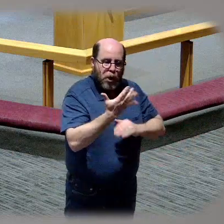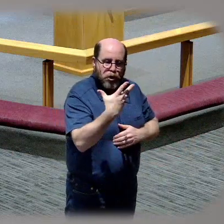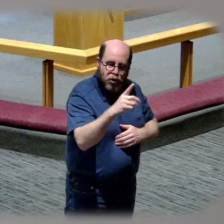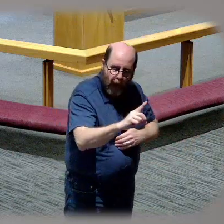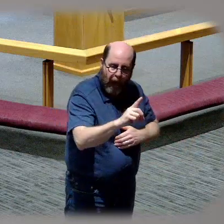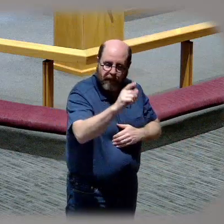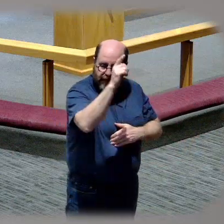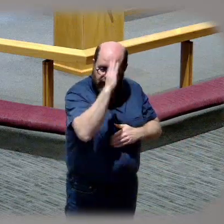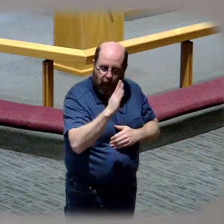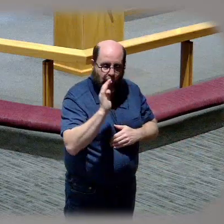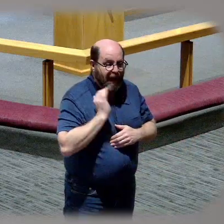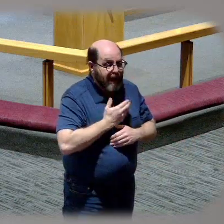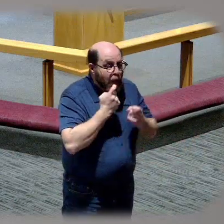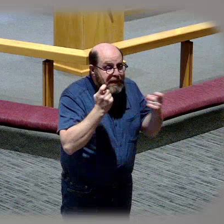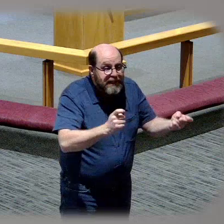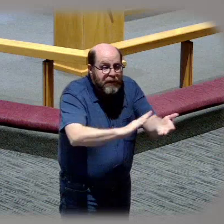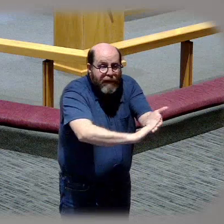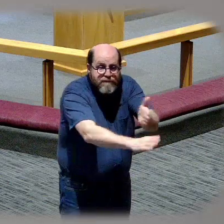all of our sins.